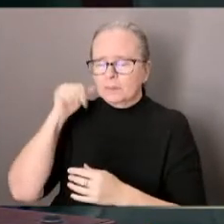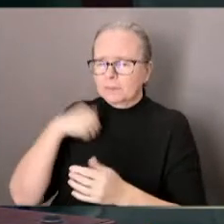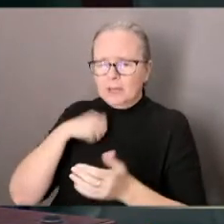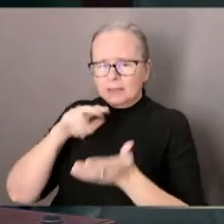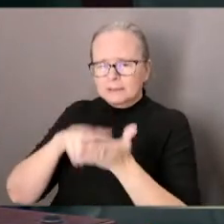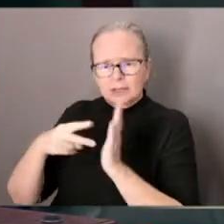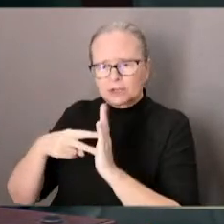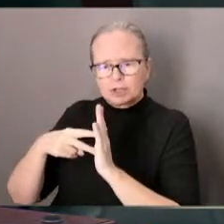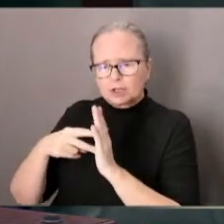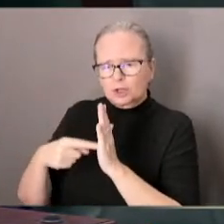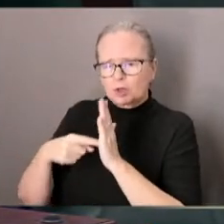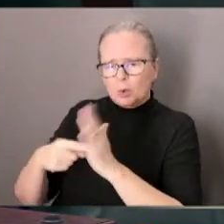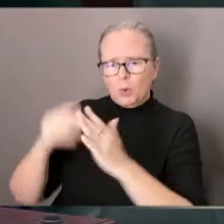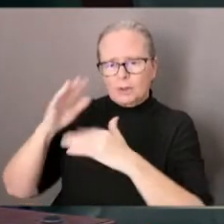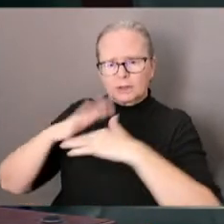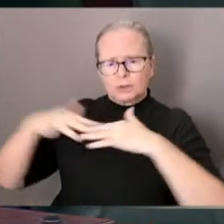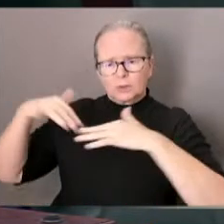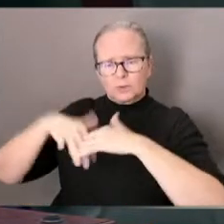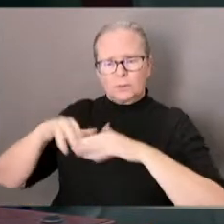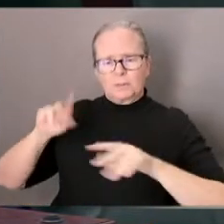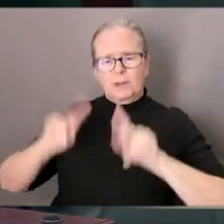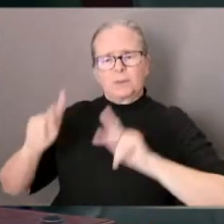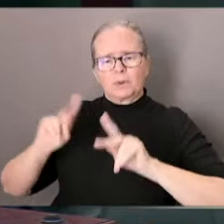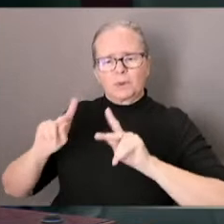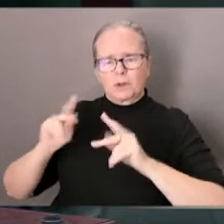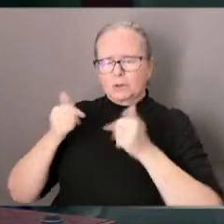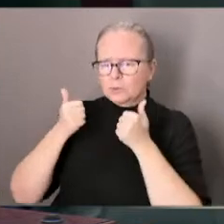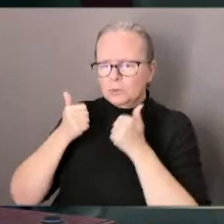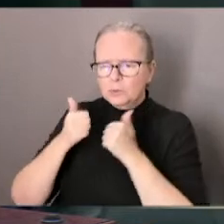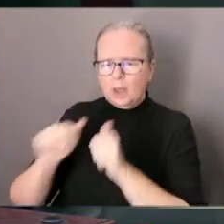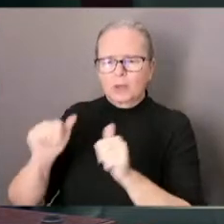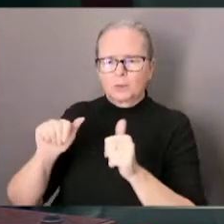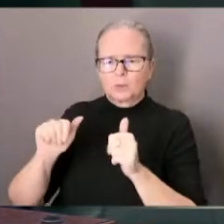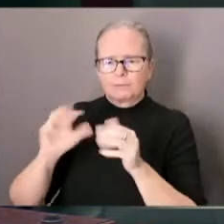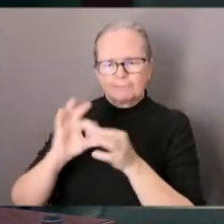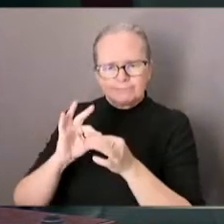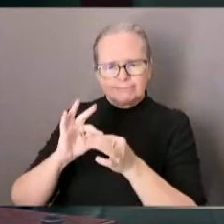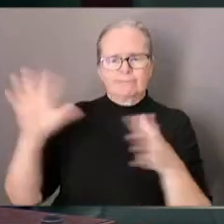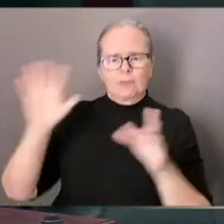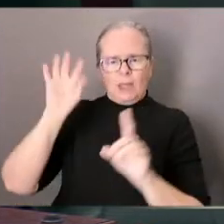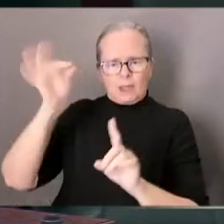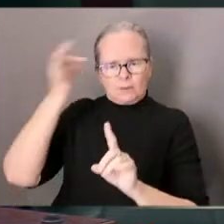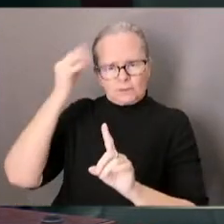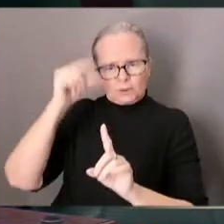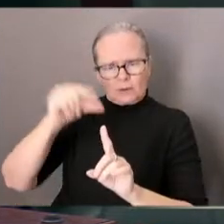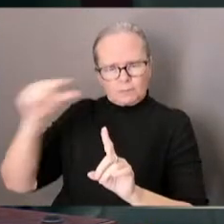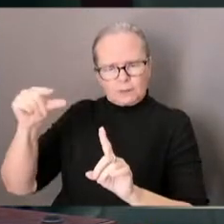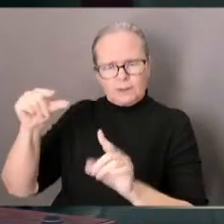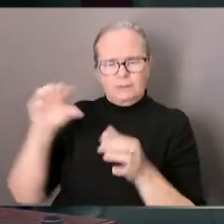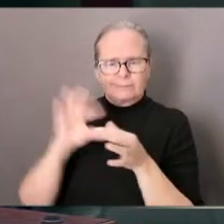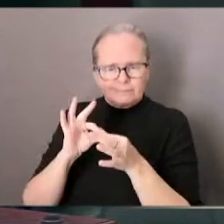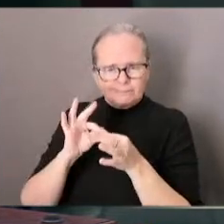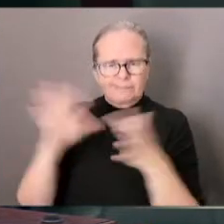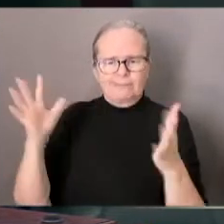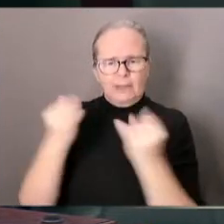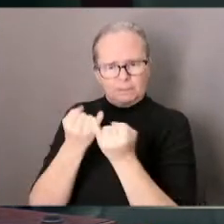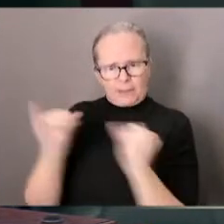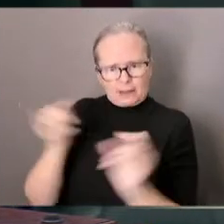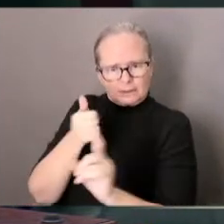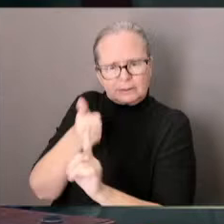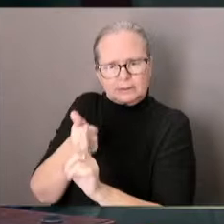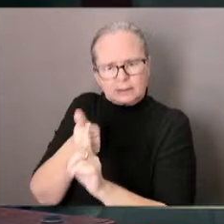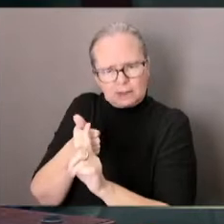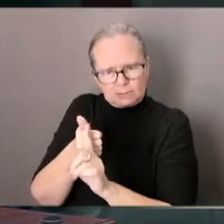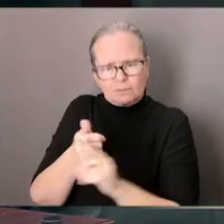sovereignty over their own Affairs and extract themselves from the Indian Act is the process that we are following in going through